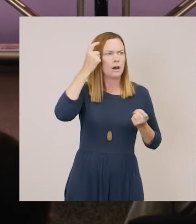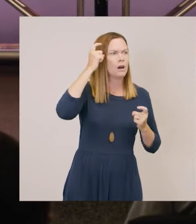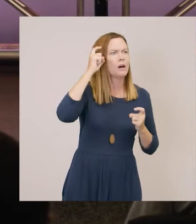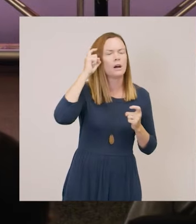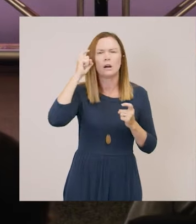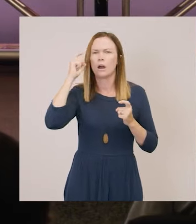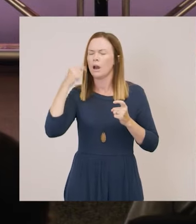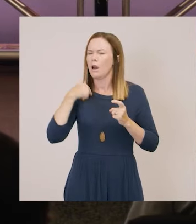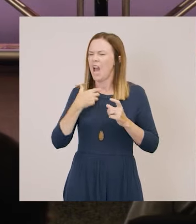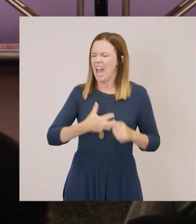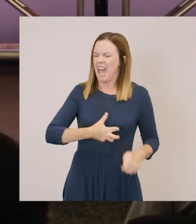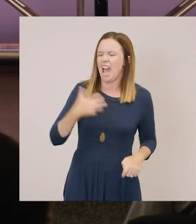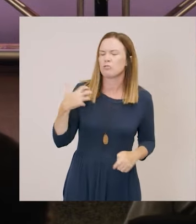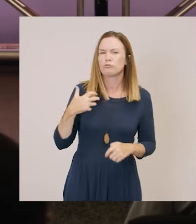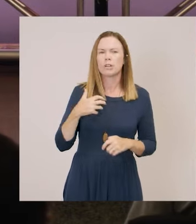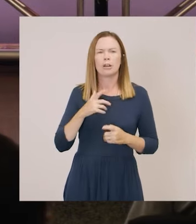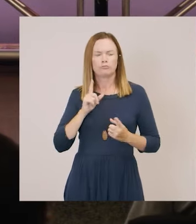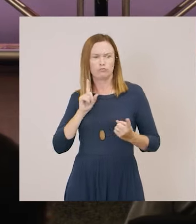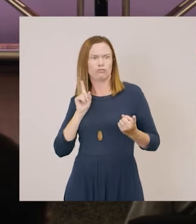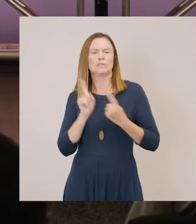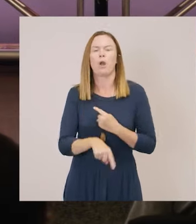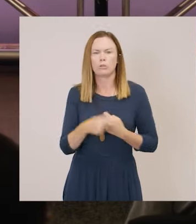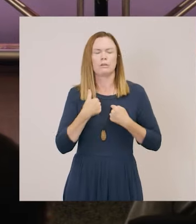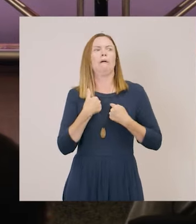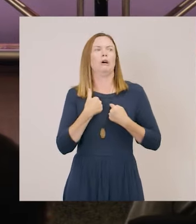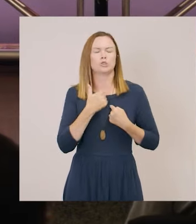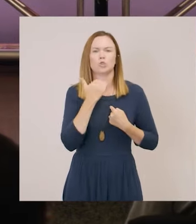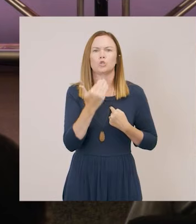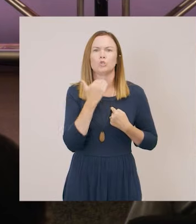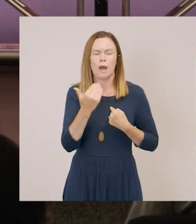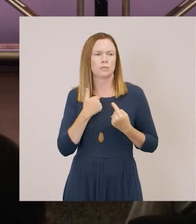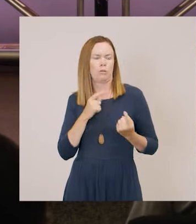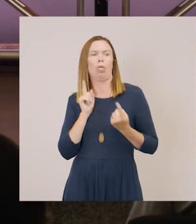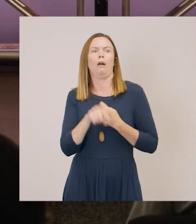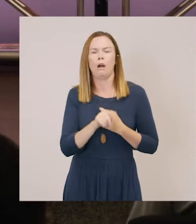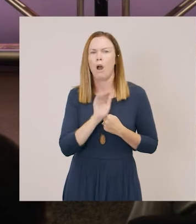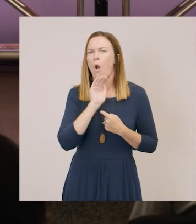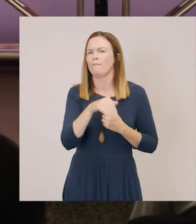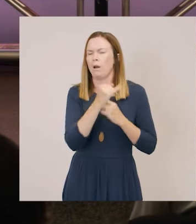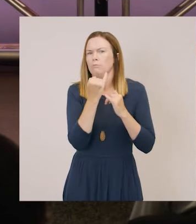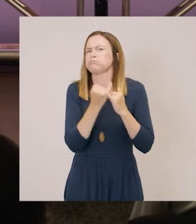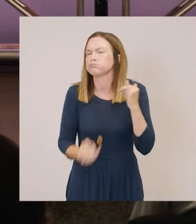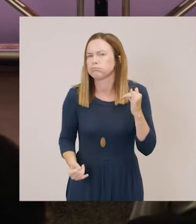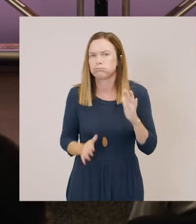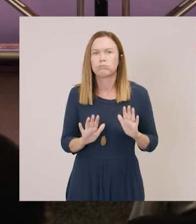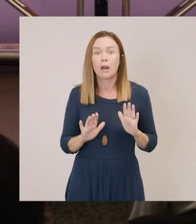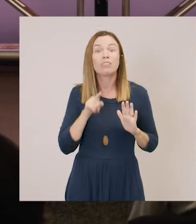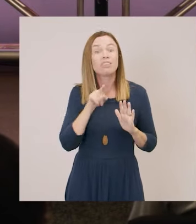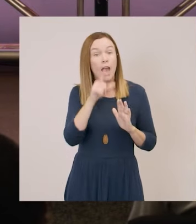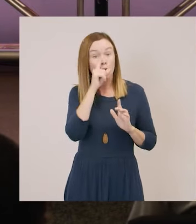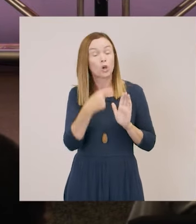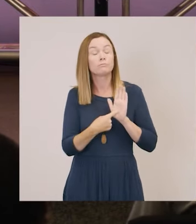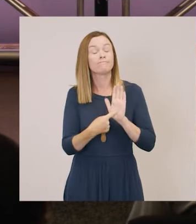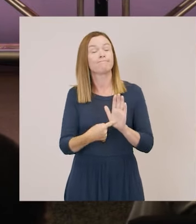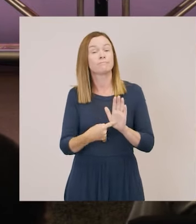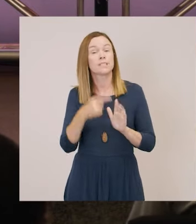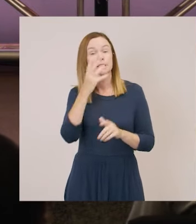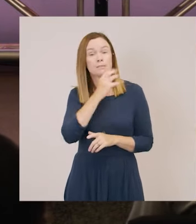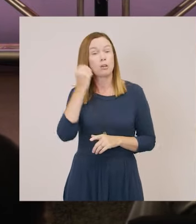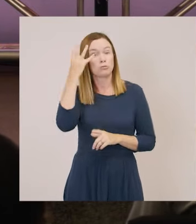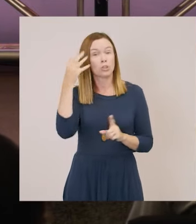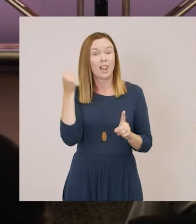overly angry, overreacting about things, it could just possibly be a sign of spiritual attack. I've